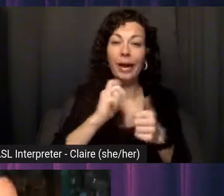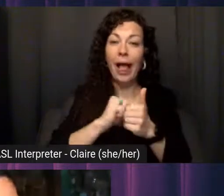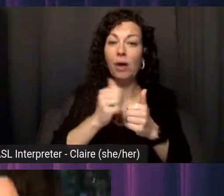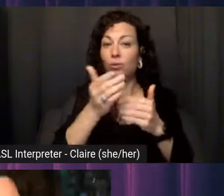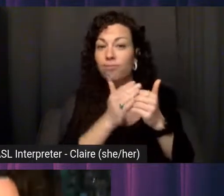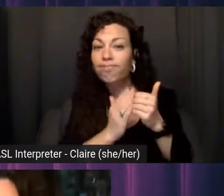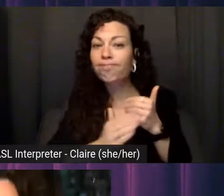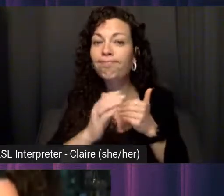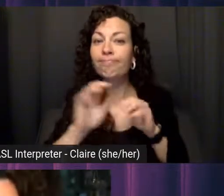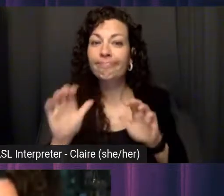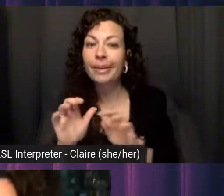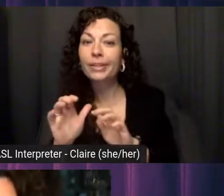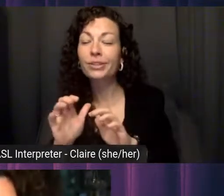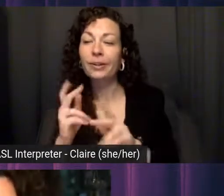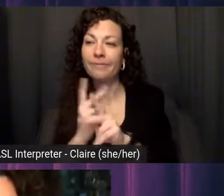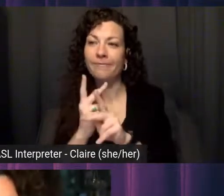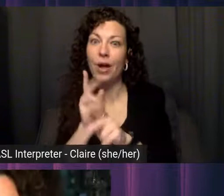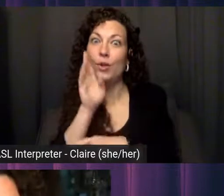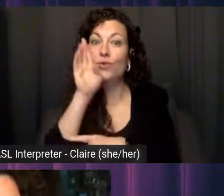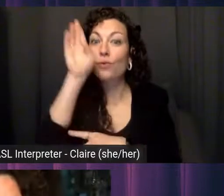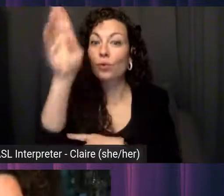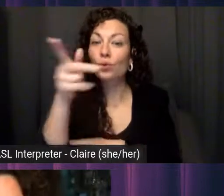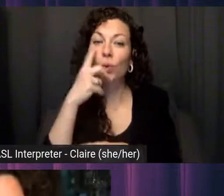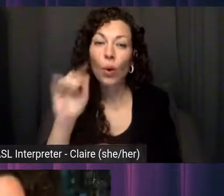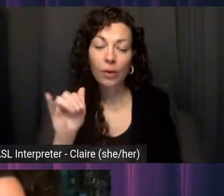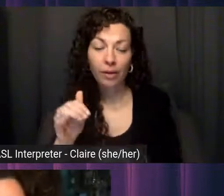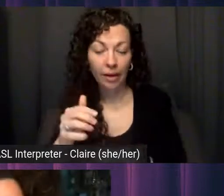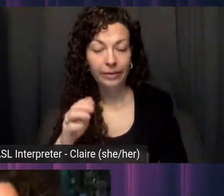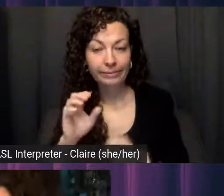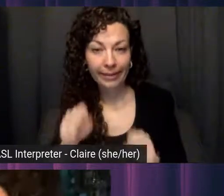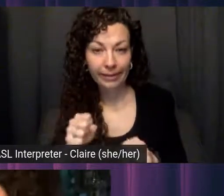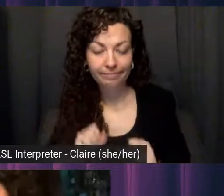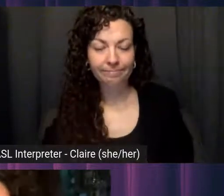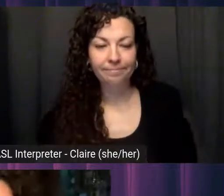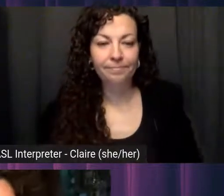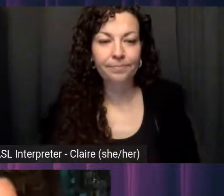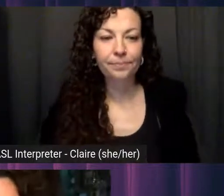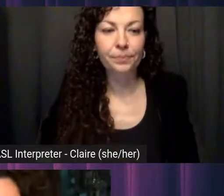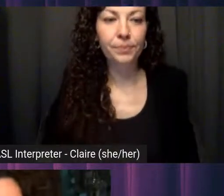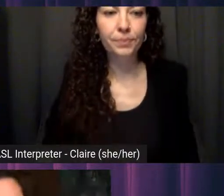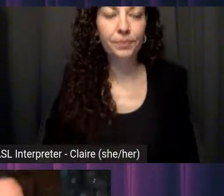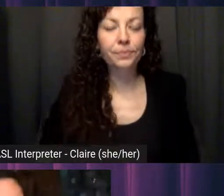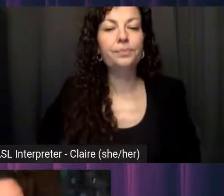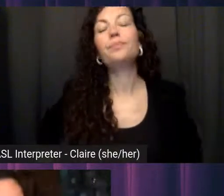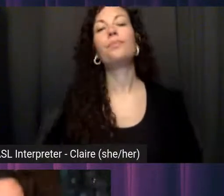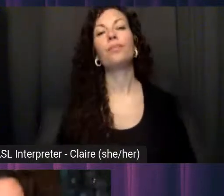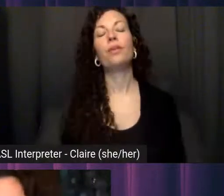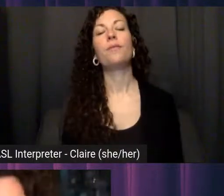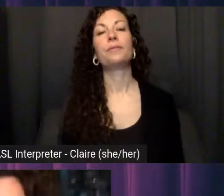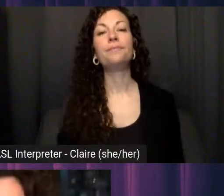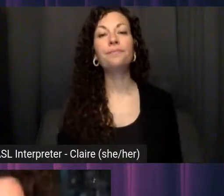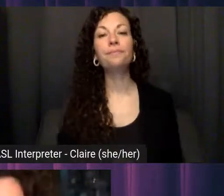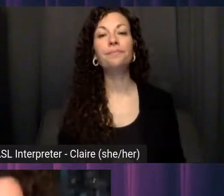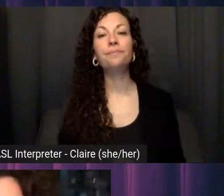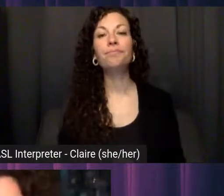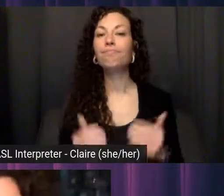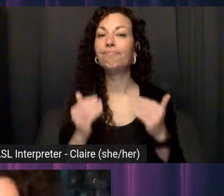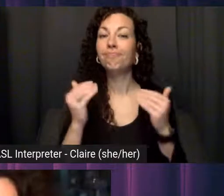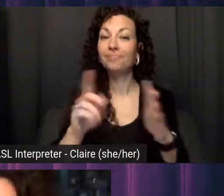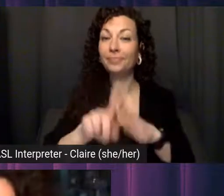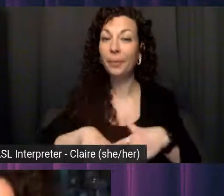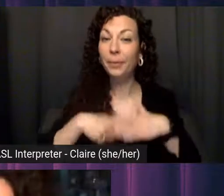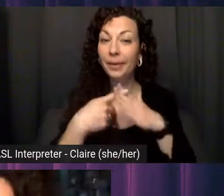future may look like. So let's begin. First, I would like to welcome our